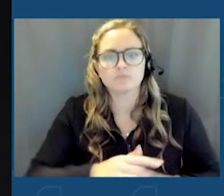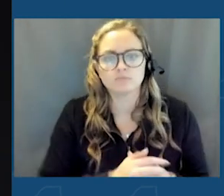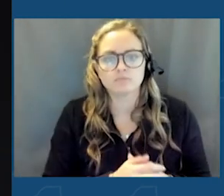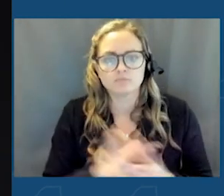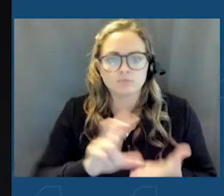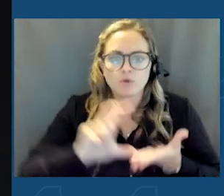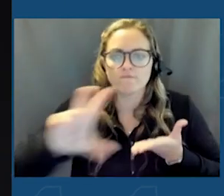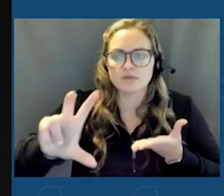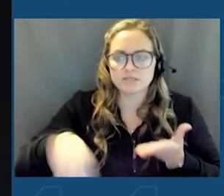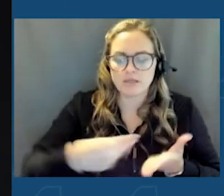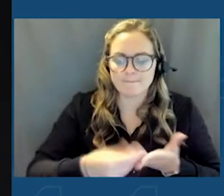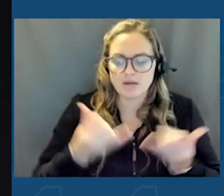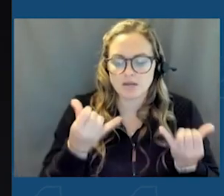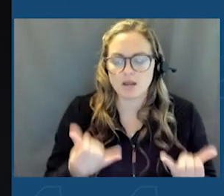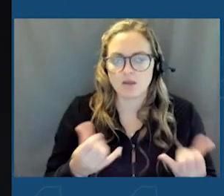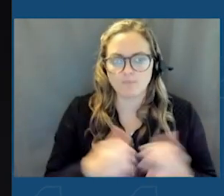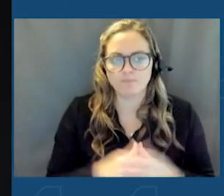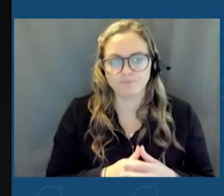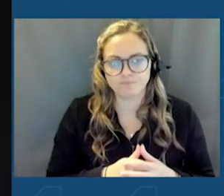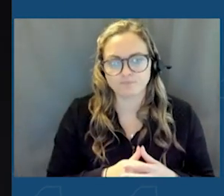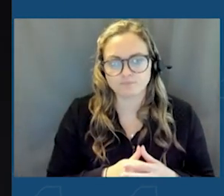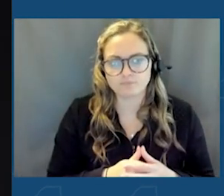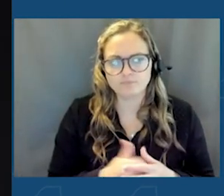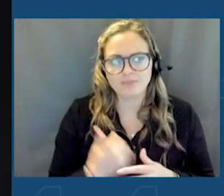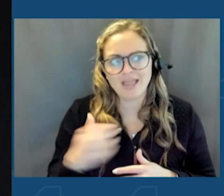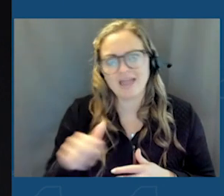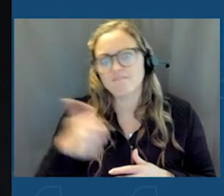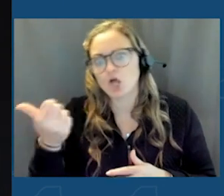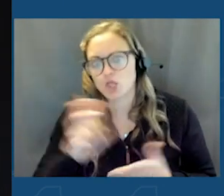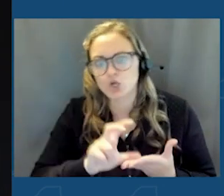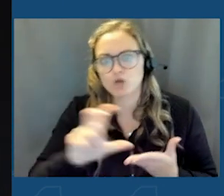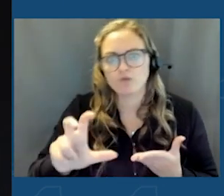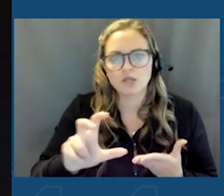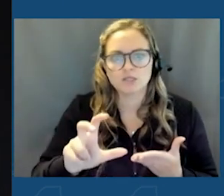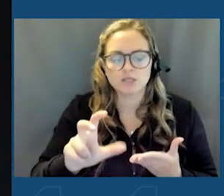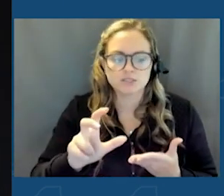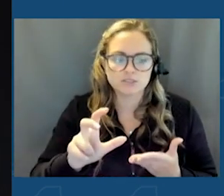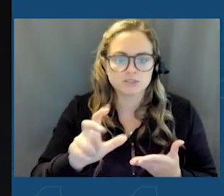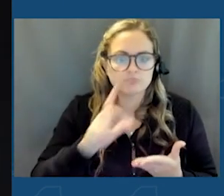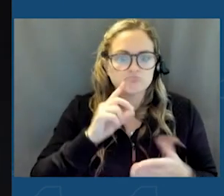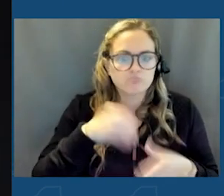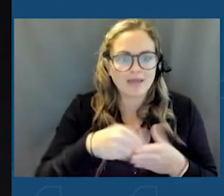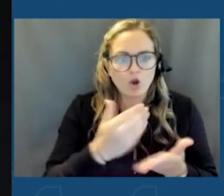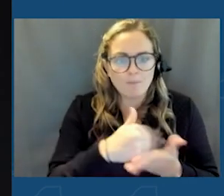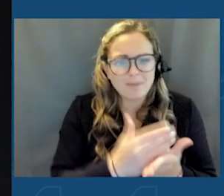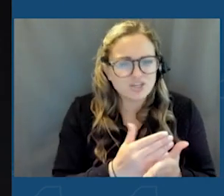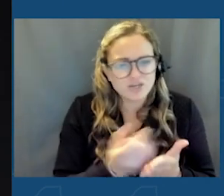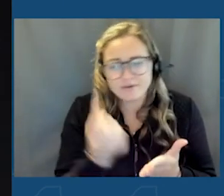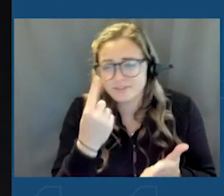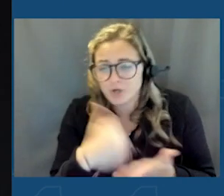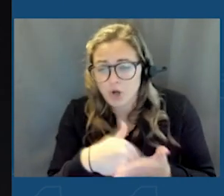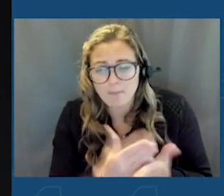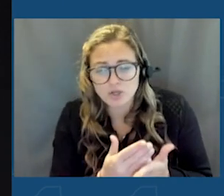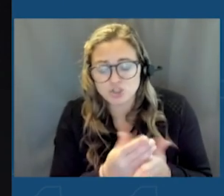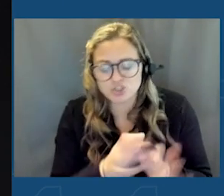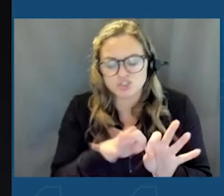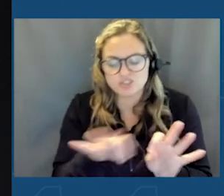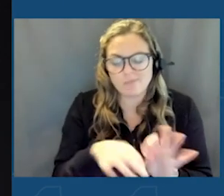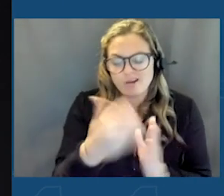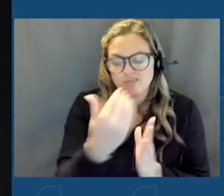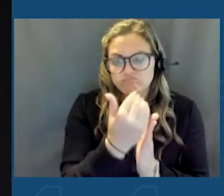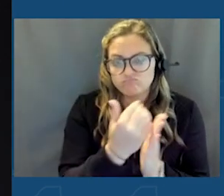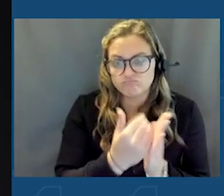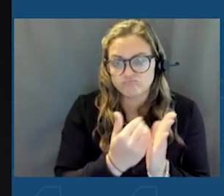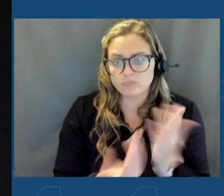now. And I also have a number of investments that we're making in our budget. Again, a budget is simply a statement of priorities, a statement